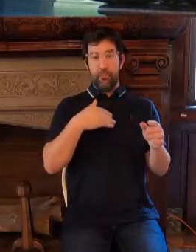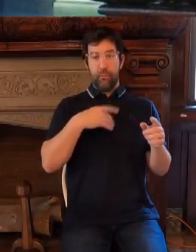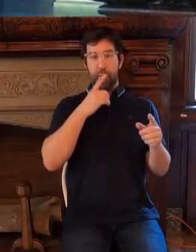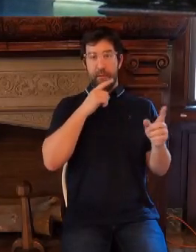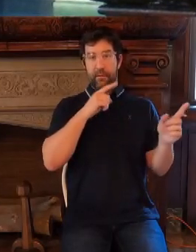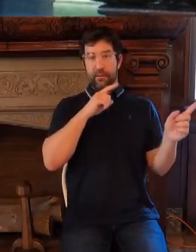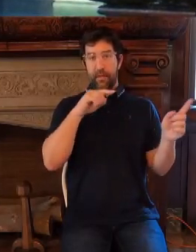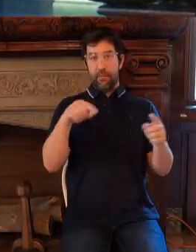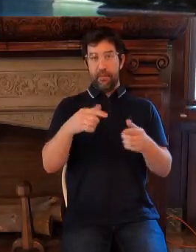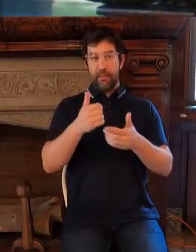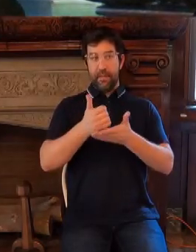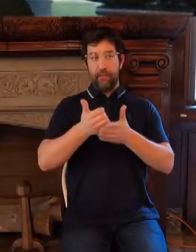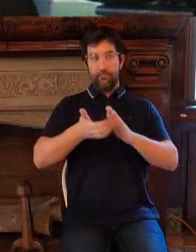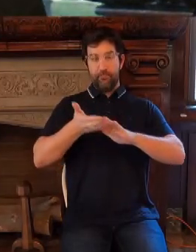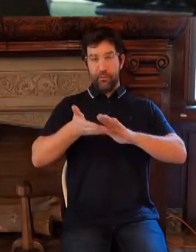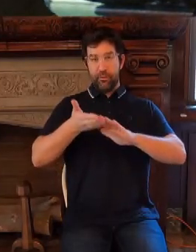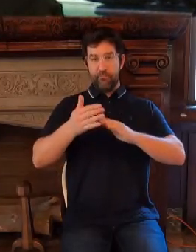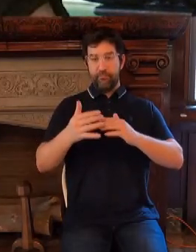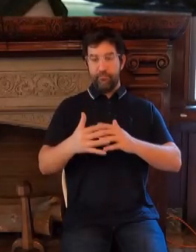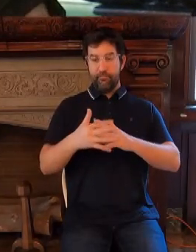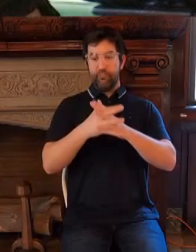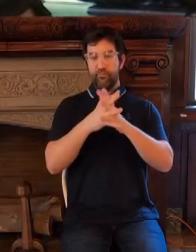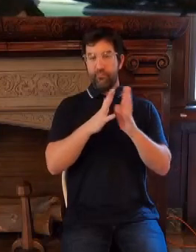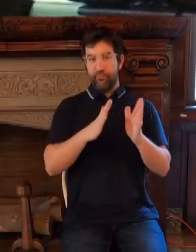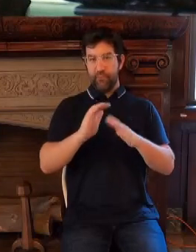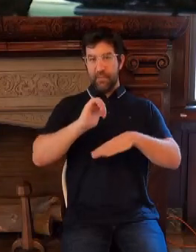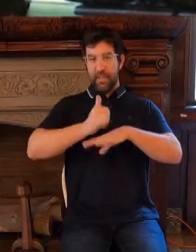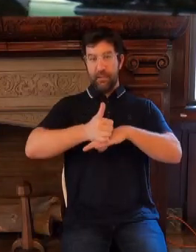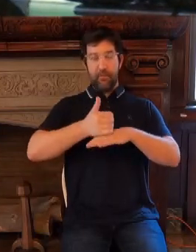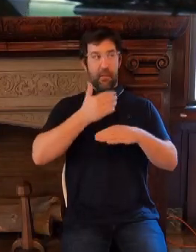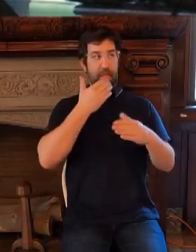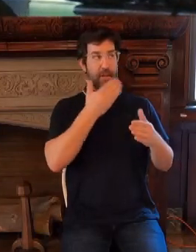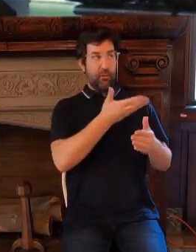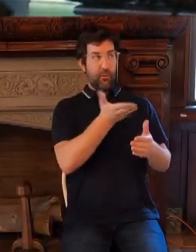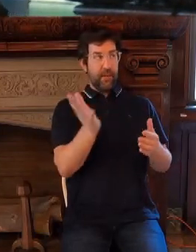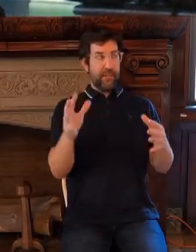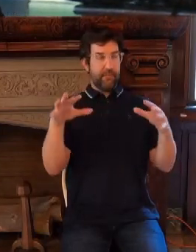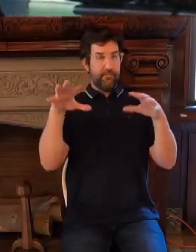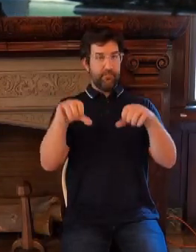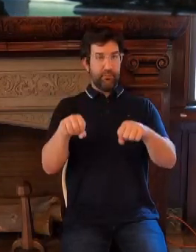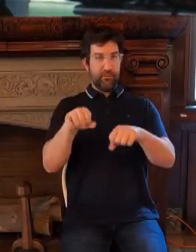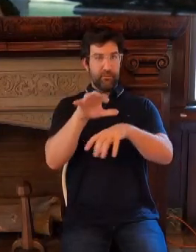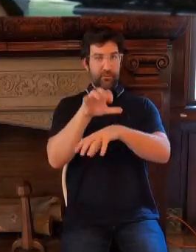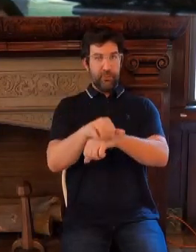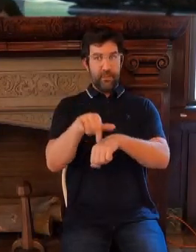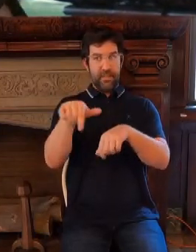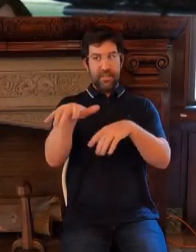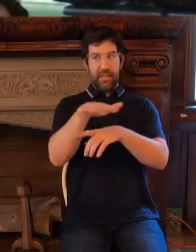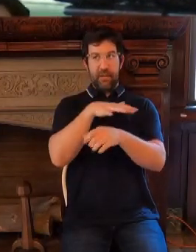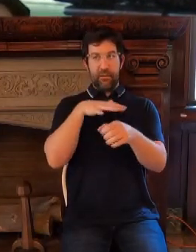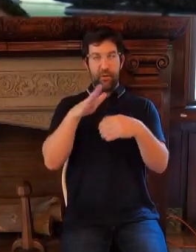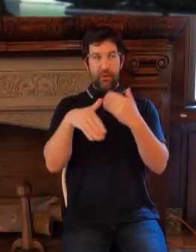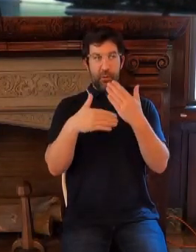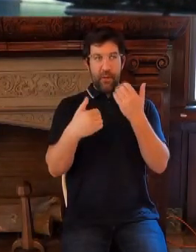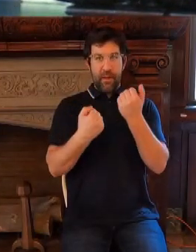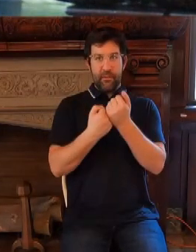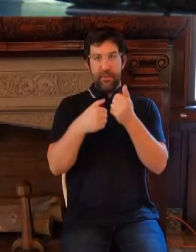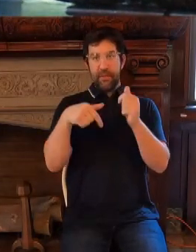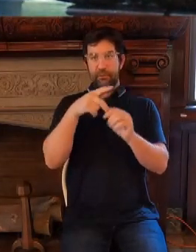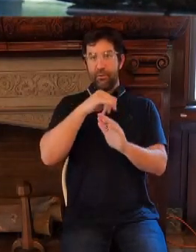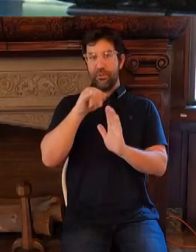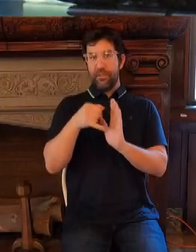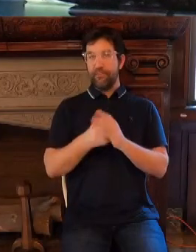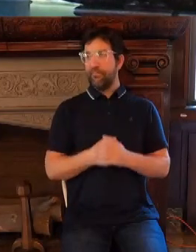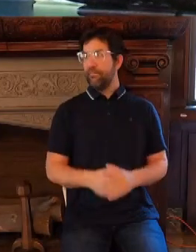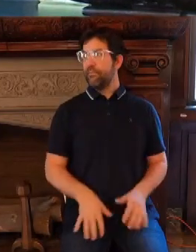know, helping run the show and get the meeting together. So thank you guys for getting the space reserved and for all your advocacy for this